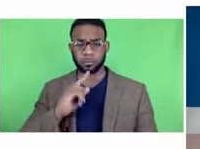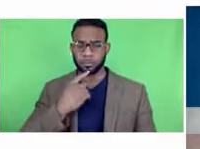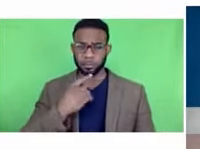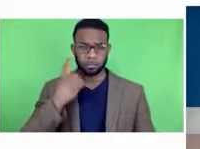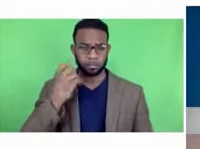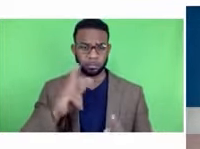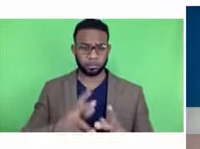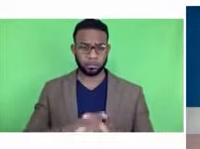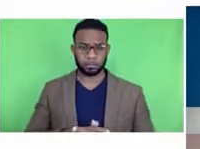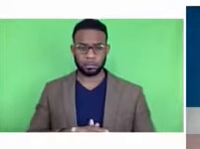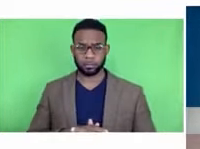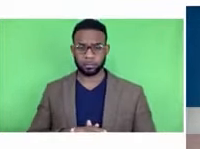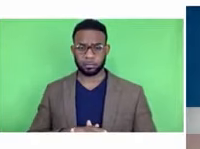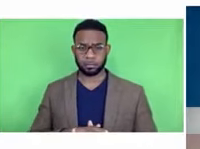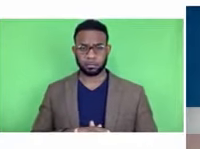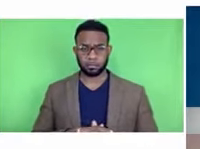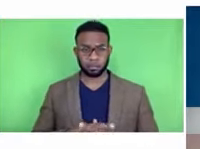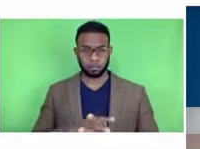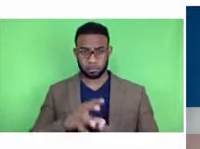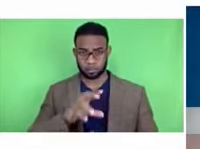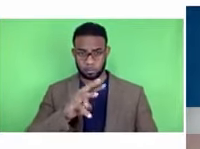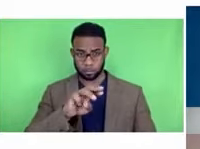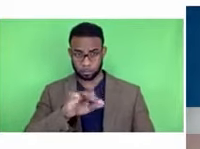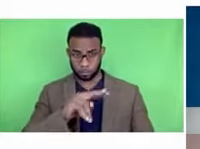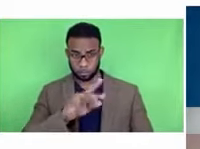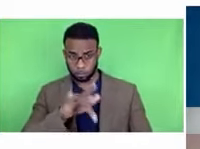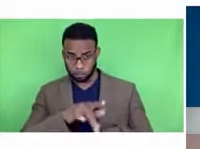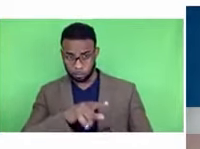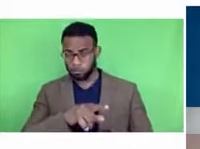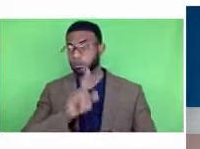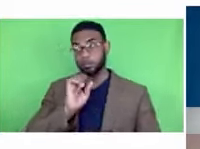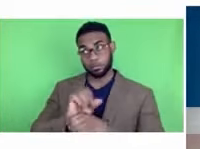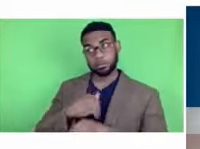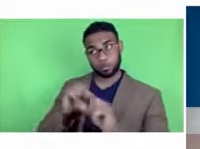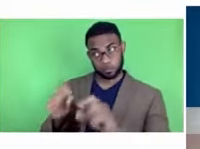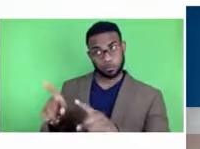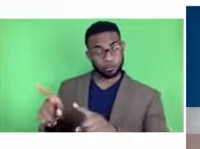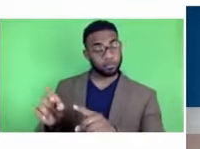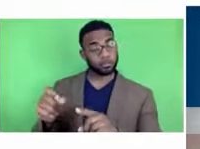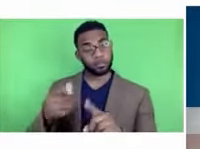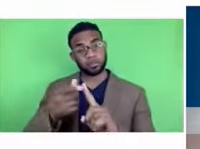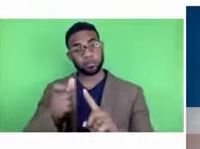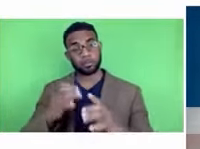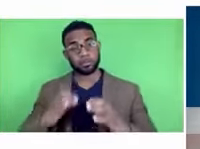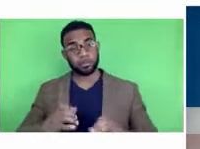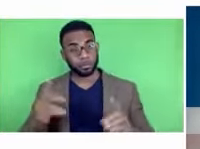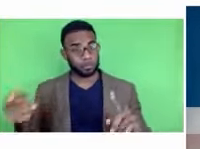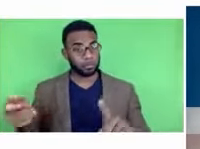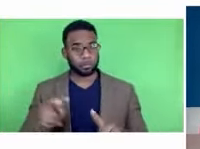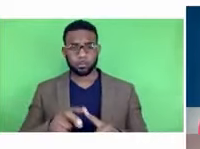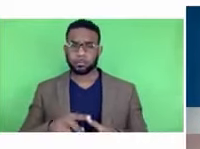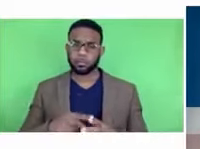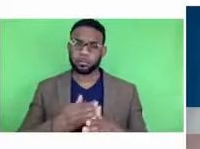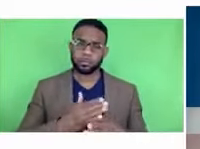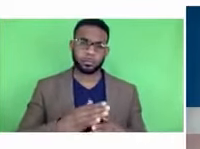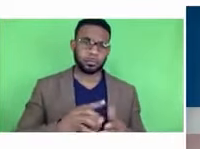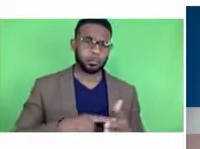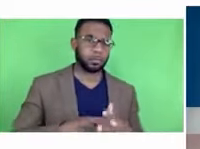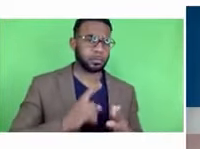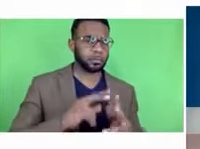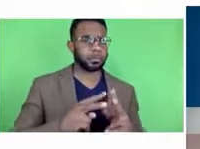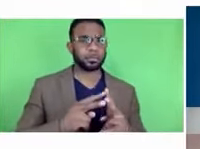people. Maram, do you want to touch on that? Definitely, Kerri. So, I mean, from a client perspective, really, disclosure to begin with is very,